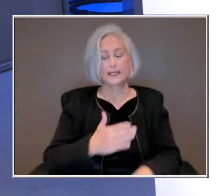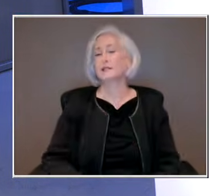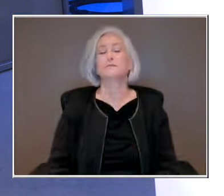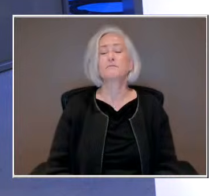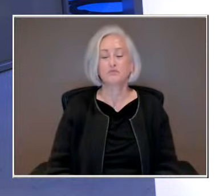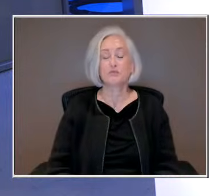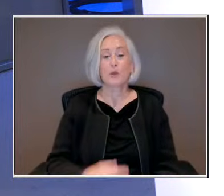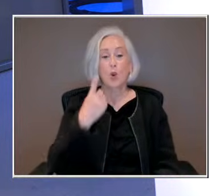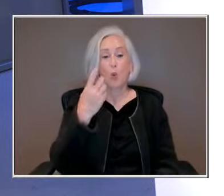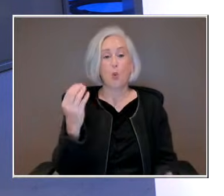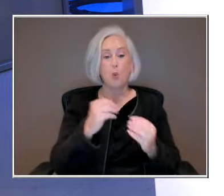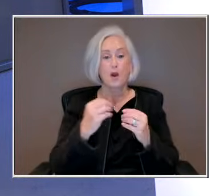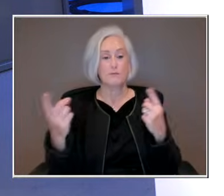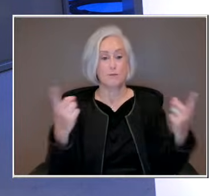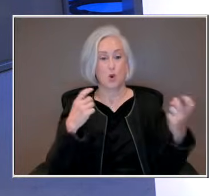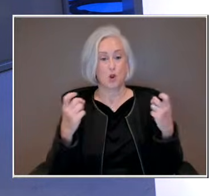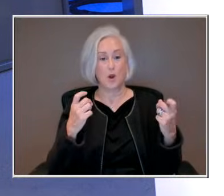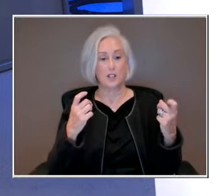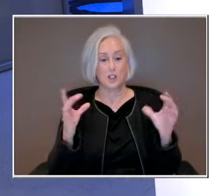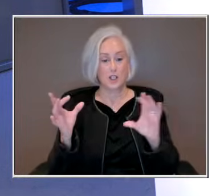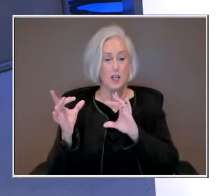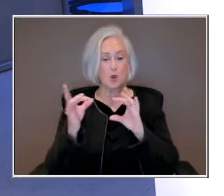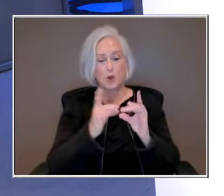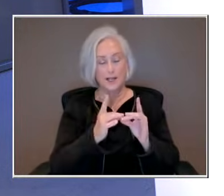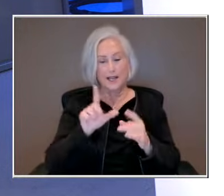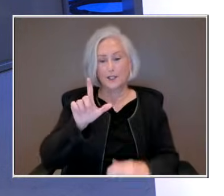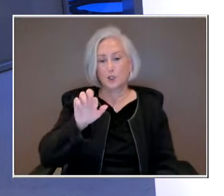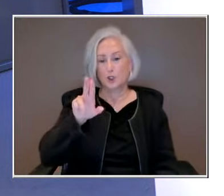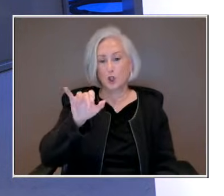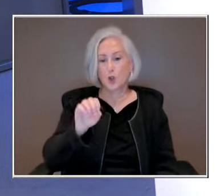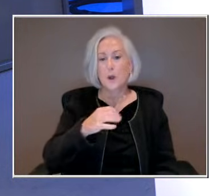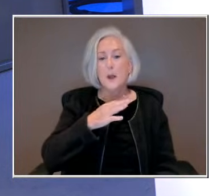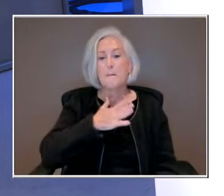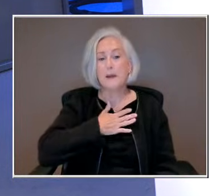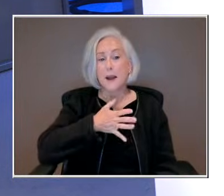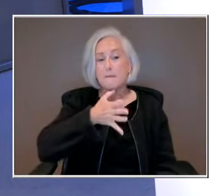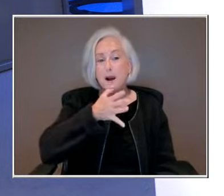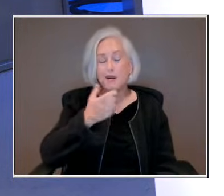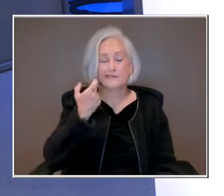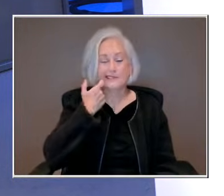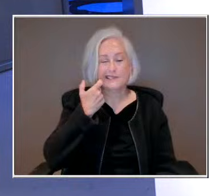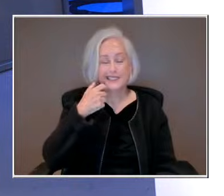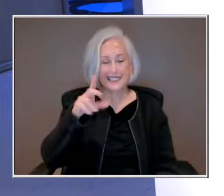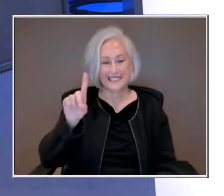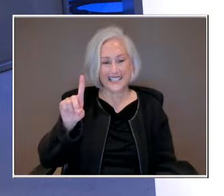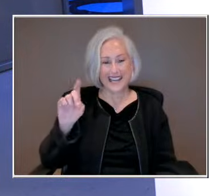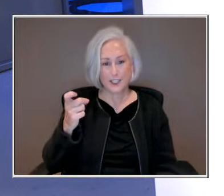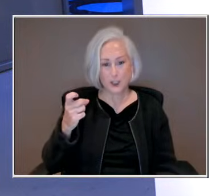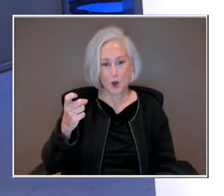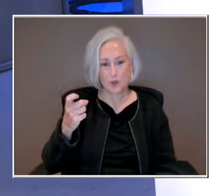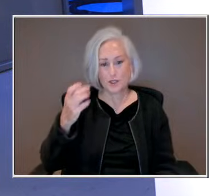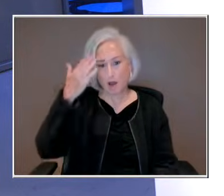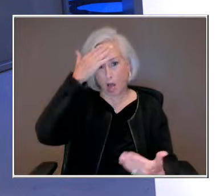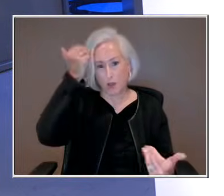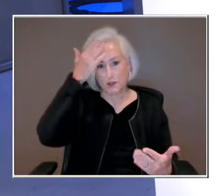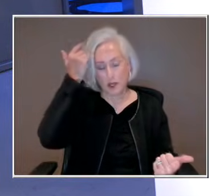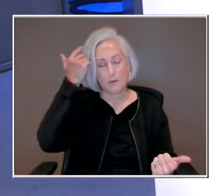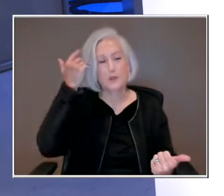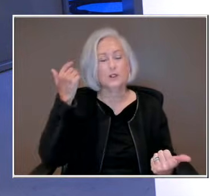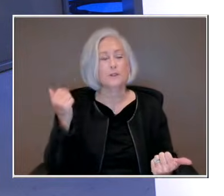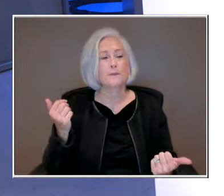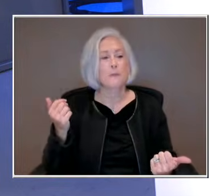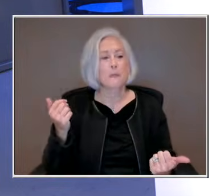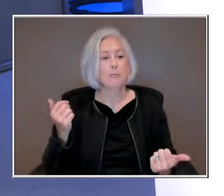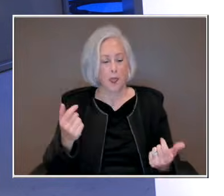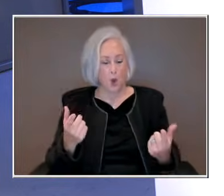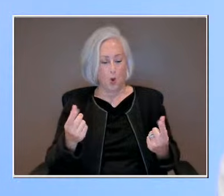Lori, and this is for you, Dr. Coffey. She shared, my mom was just diagnosed with Alzheimer's. What can I do for her